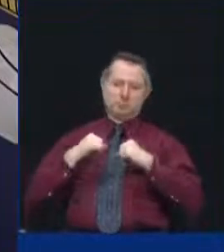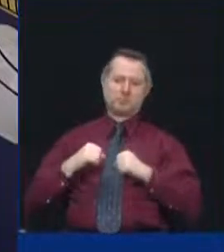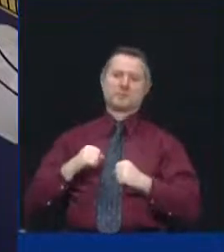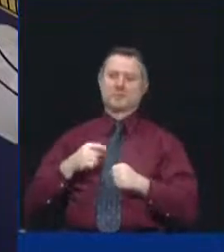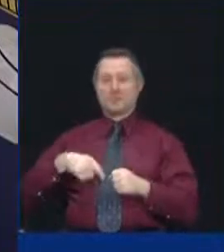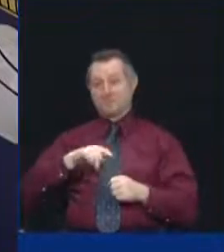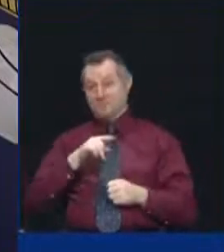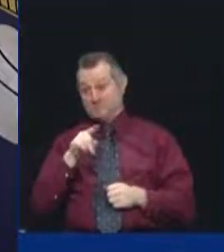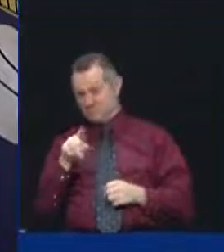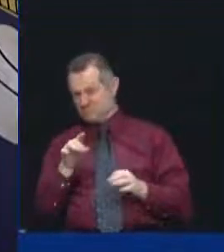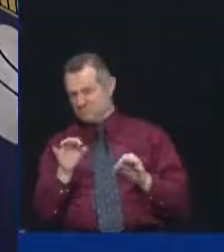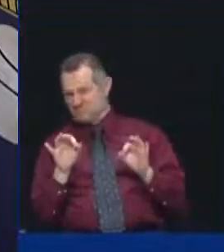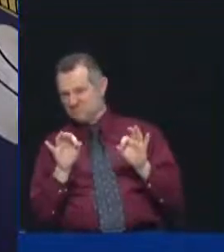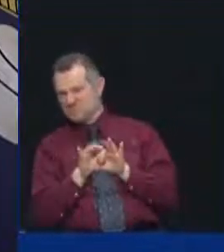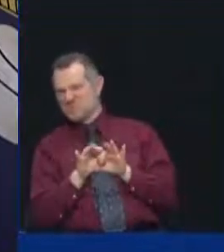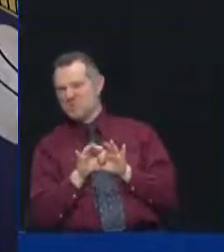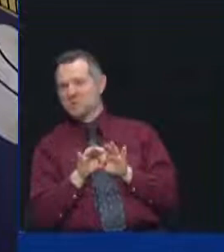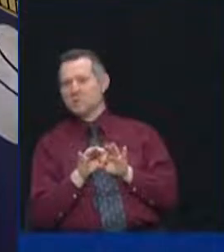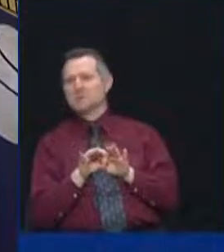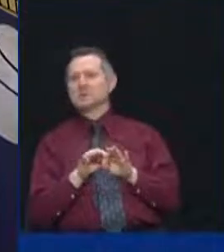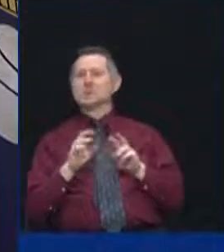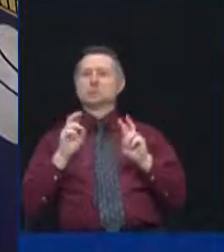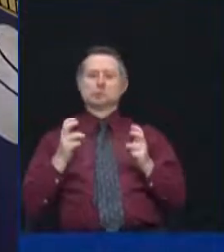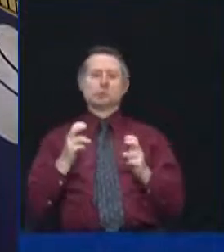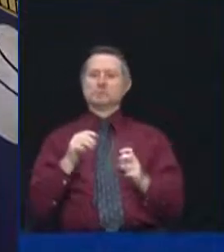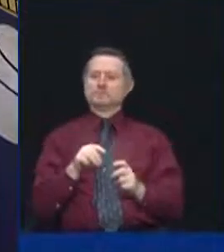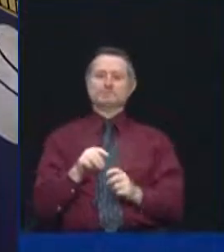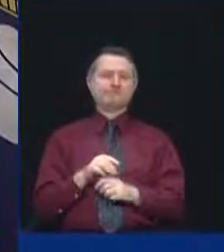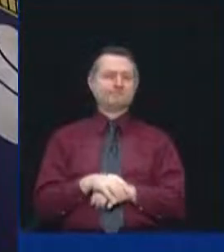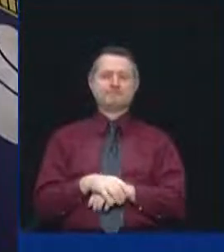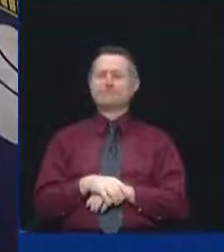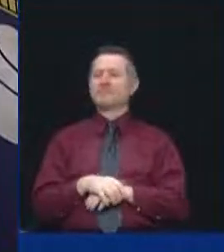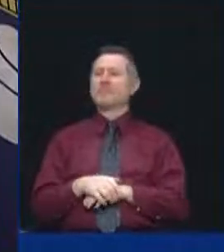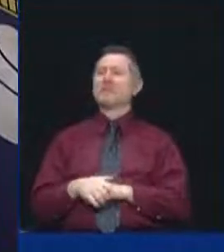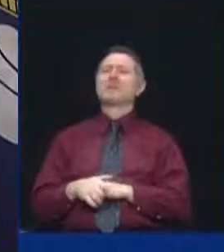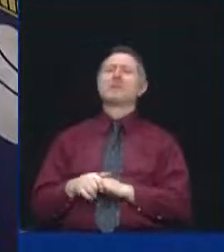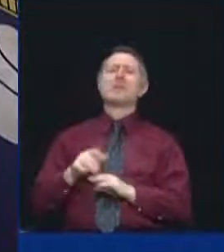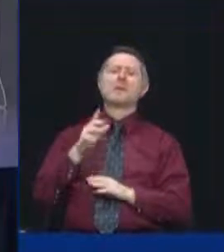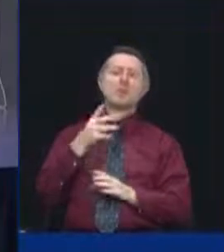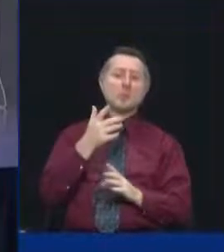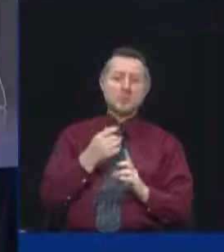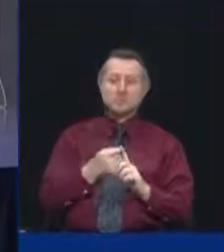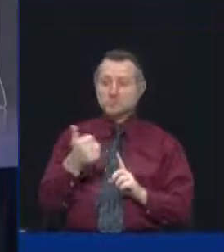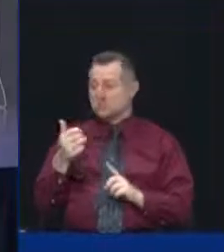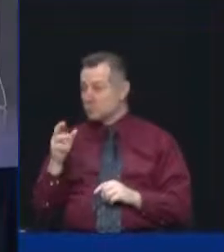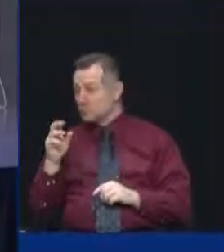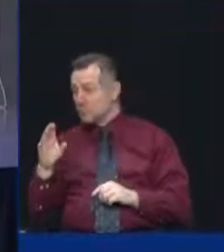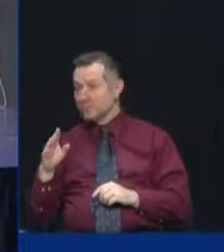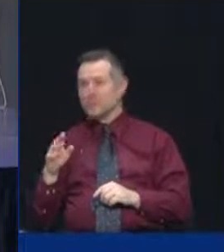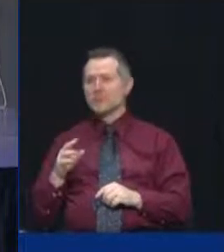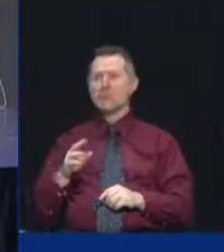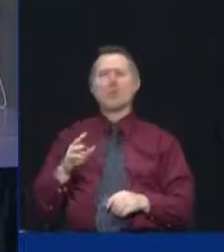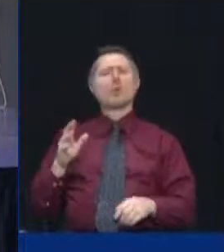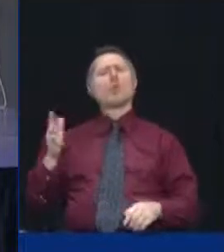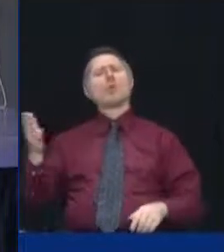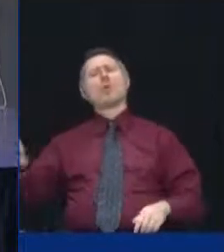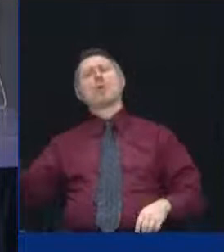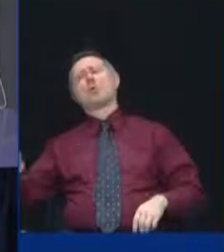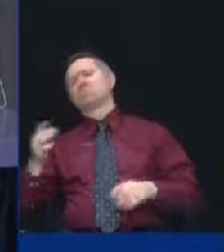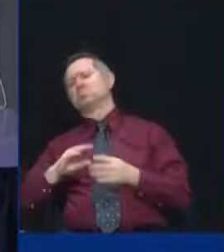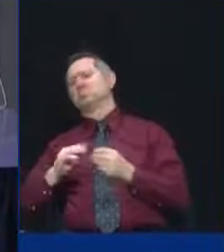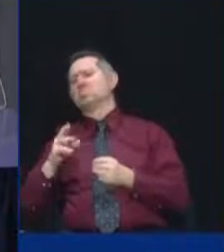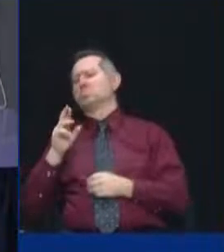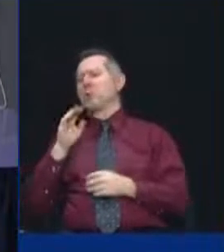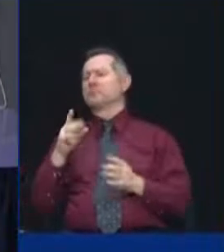necessary public health matter. Governor, Do you have anything to add on that, Rob? No, I or- mean, we're also requiring masks,